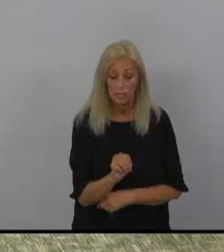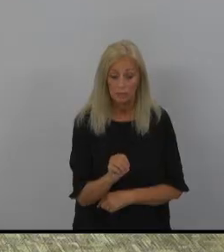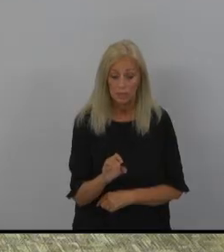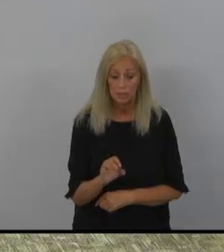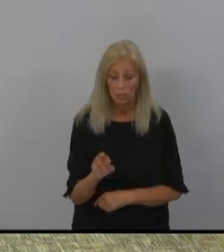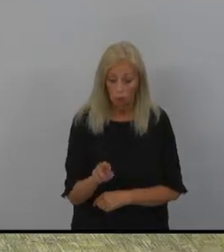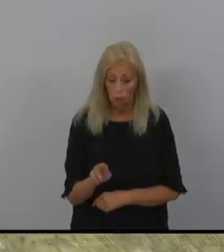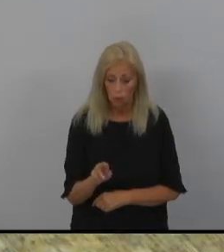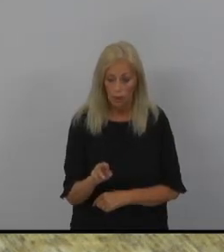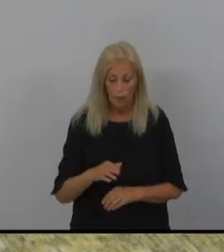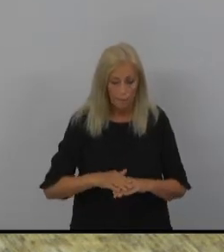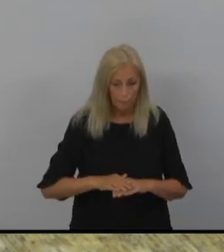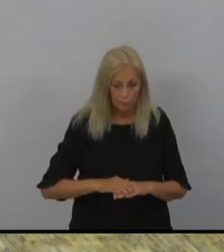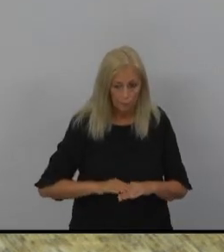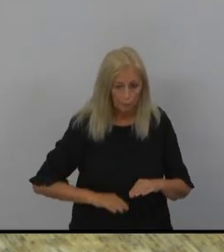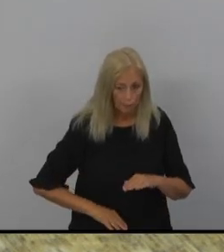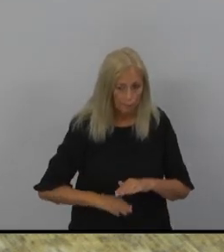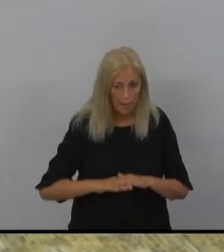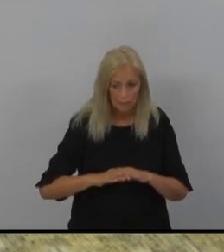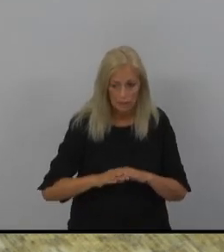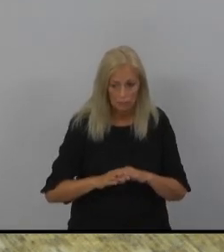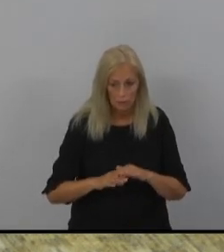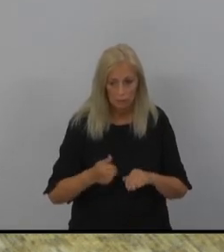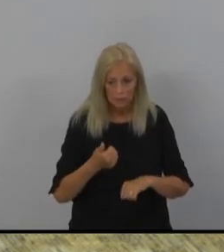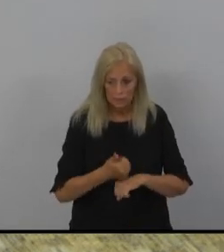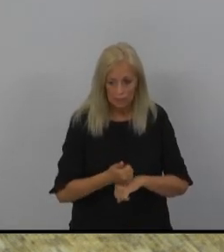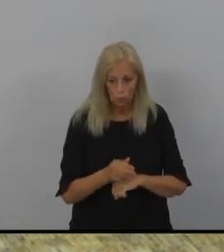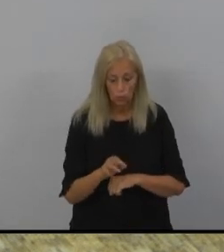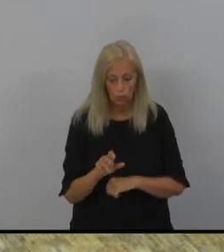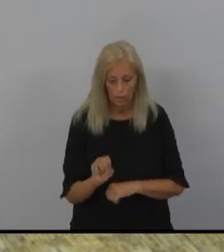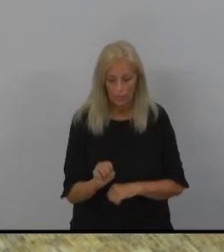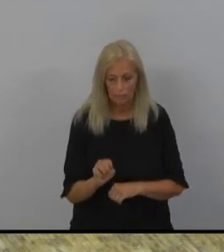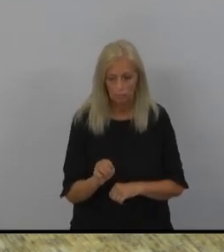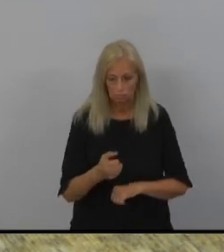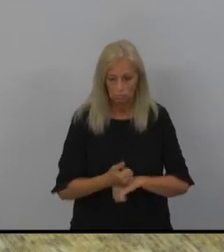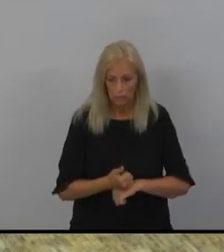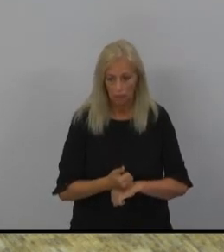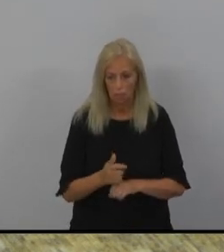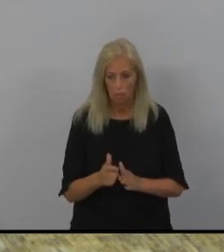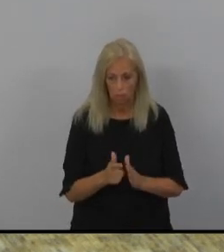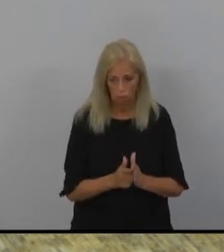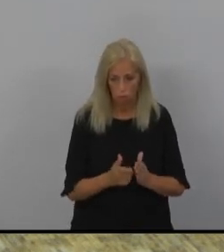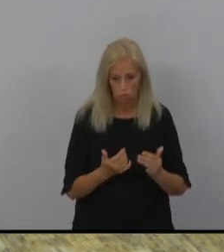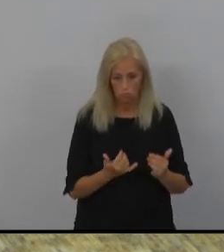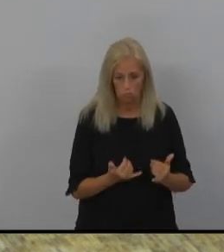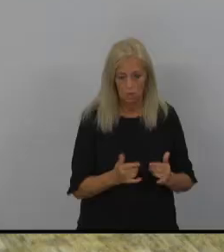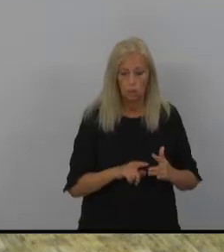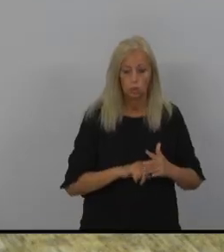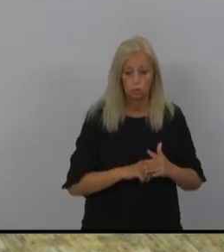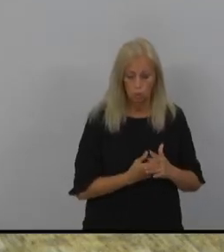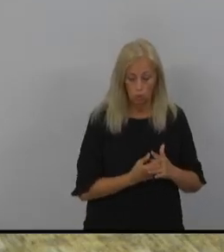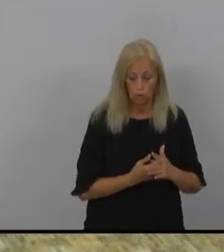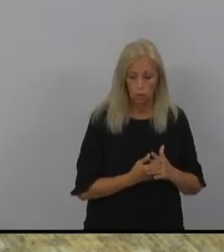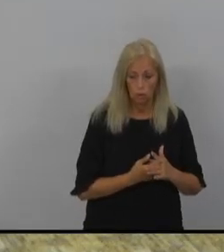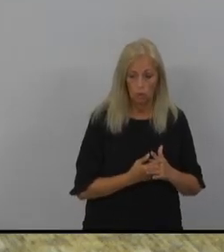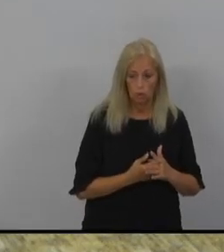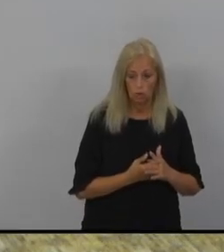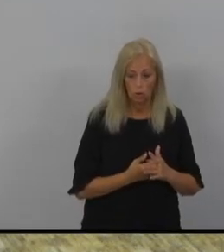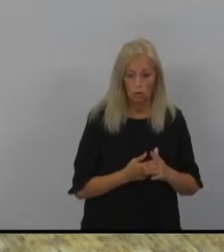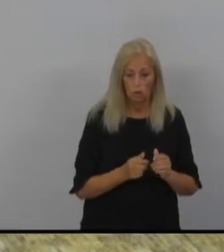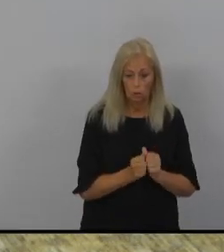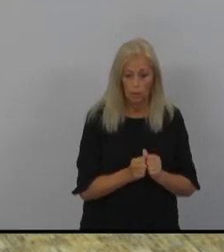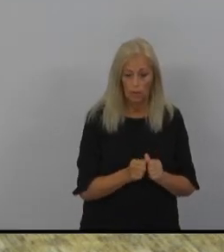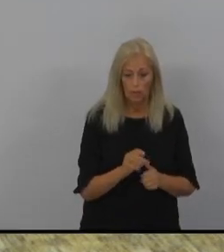MCR, our maximum compressed rate as set in law now. So we could start out with our prior